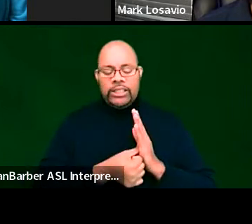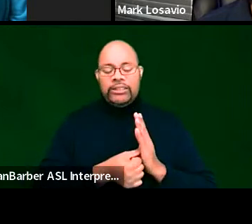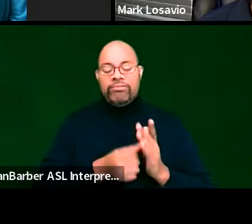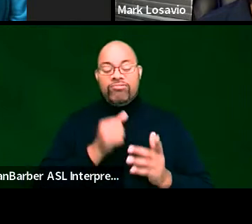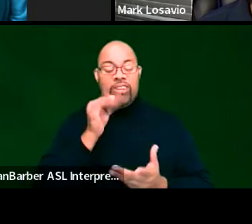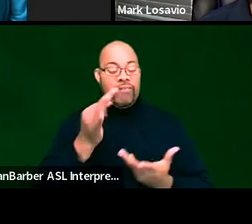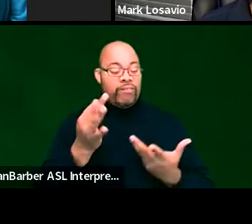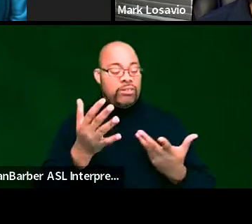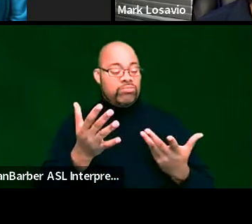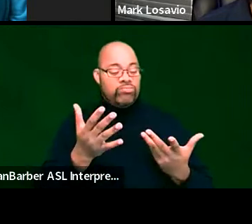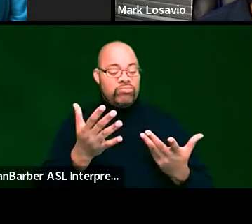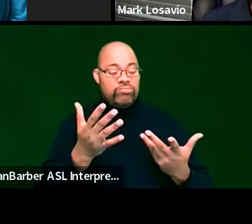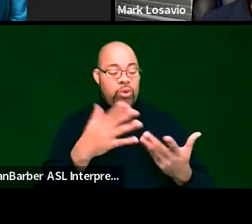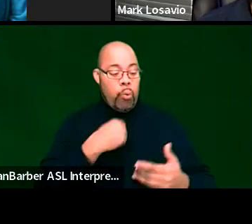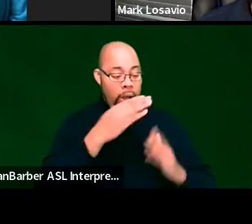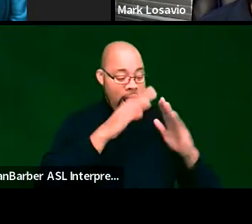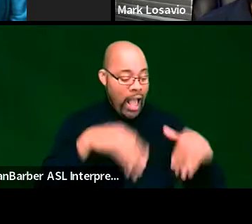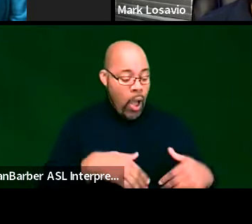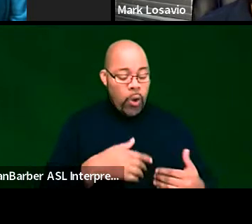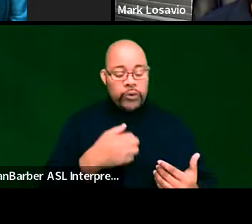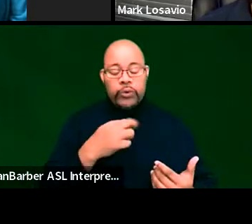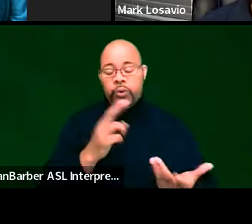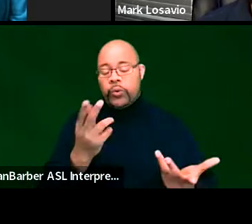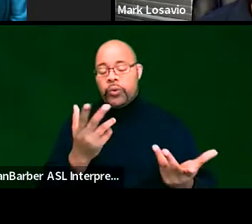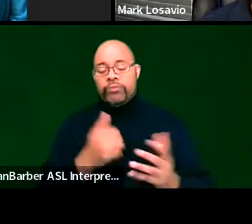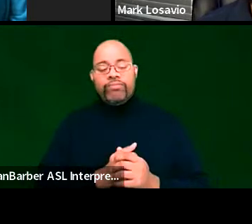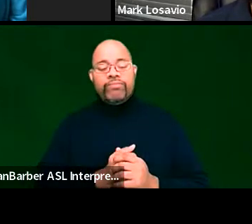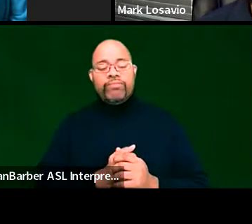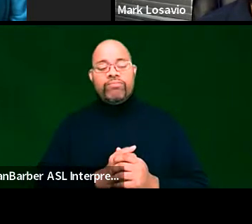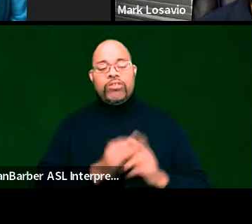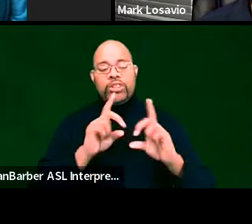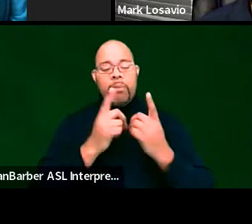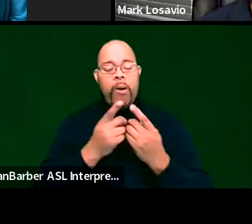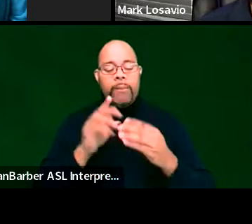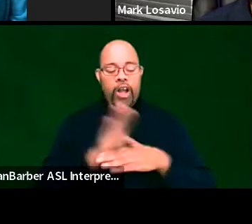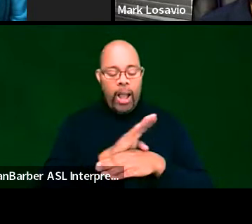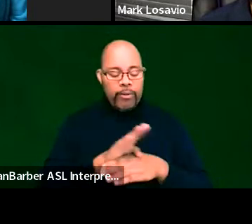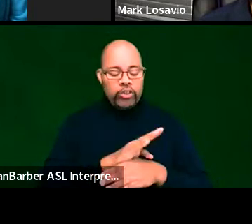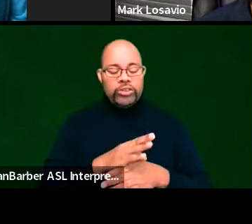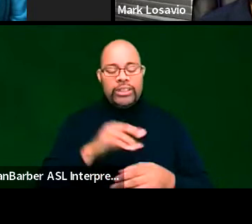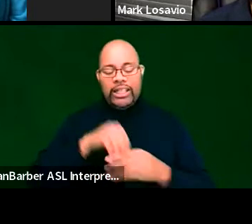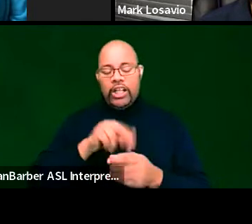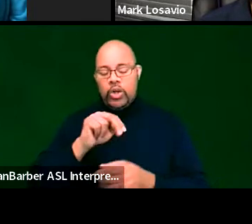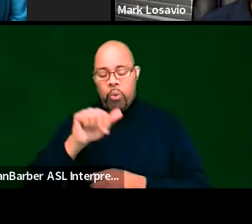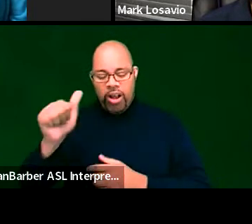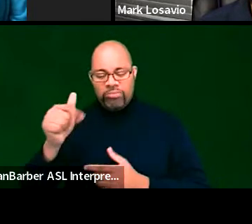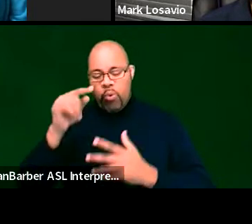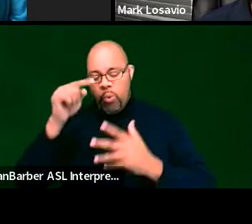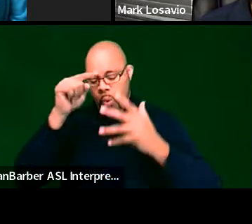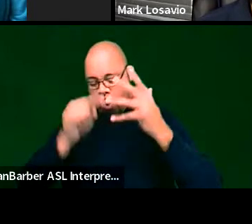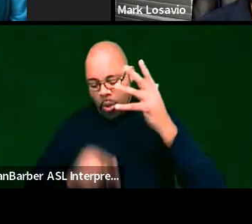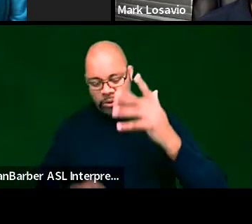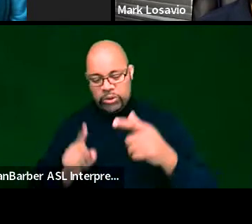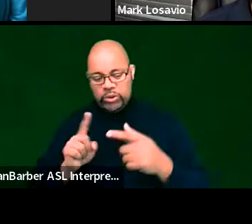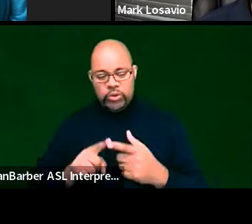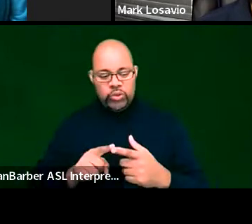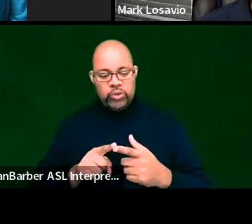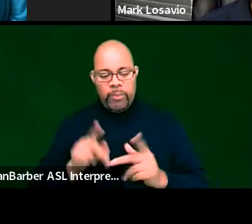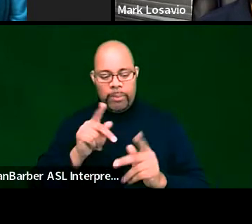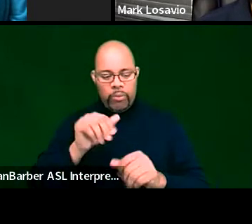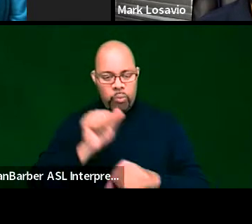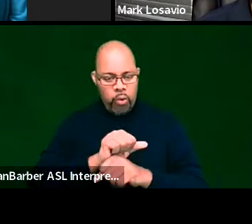it's at the White House, whether it's at Department of Commerce within NOAA, and all the way down to, you know, boots on the